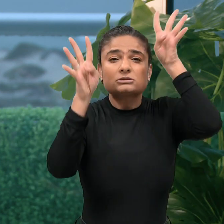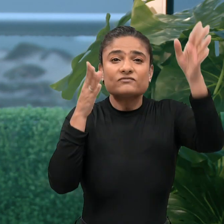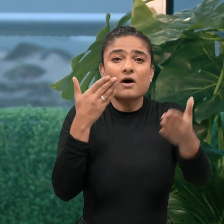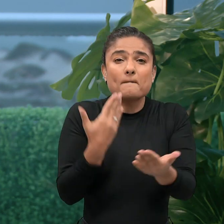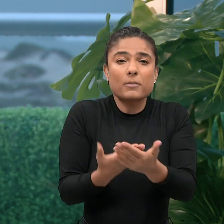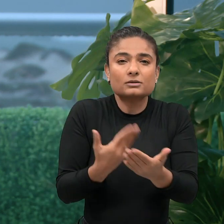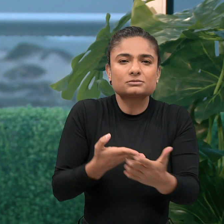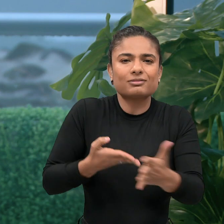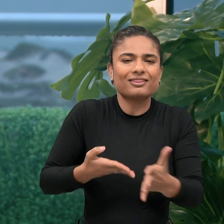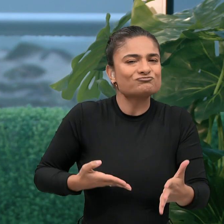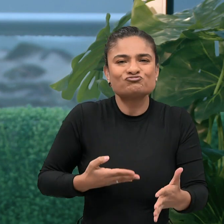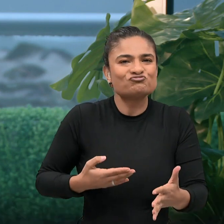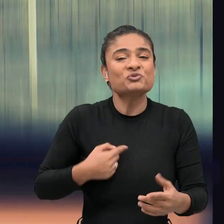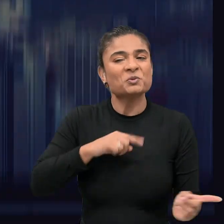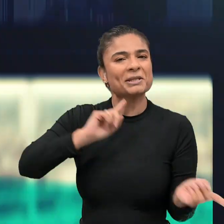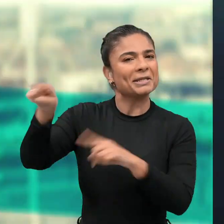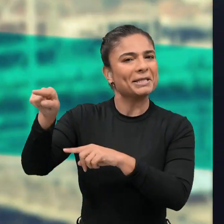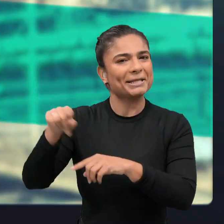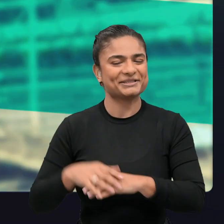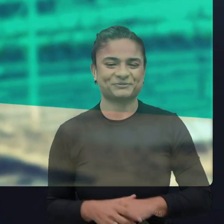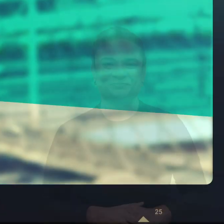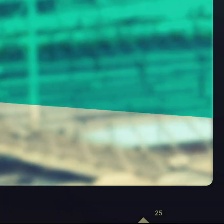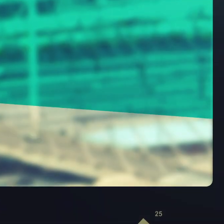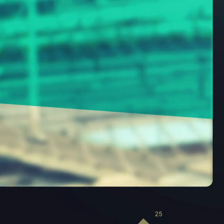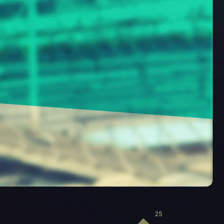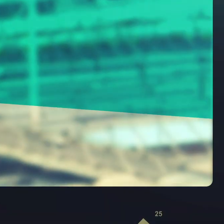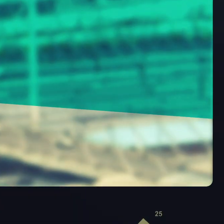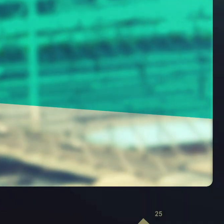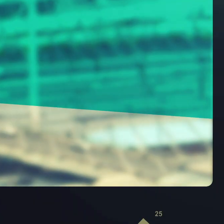she hones her creative abilities nonetheless. Let's meet her.